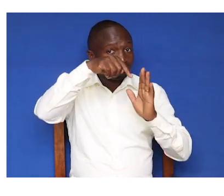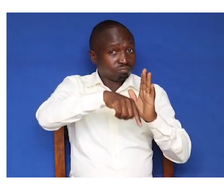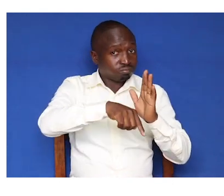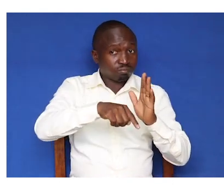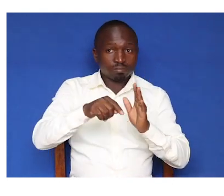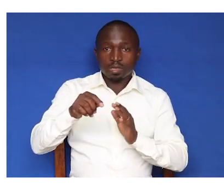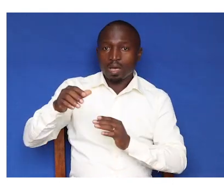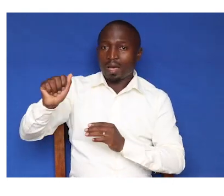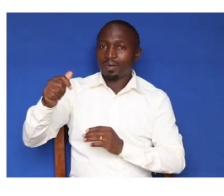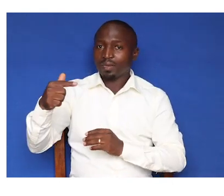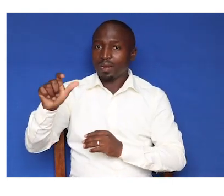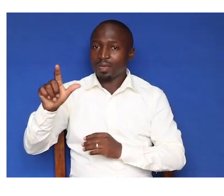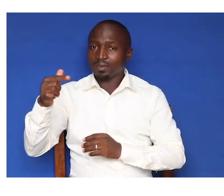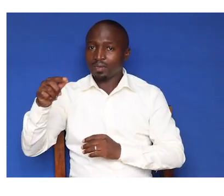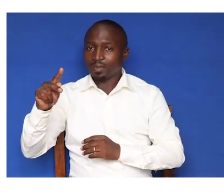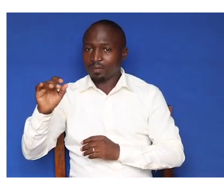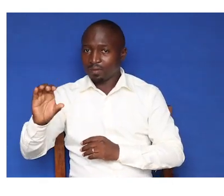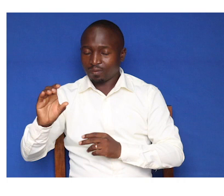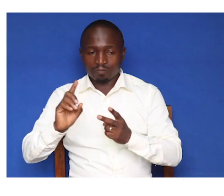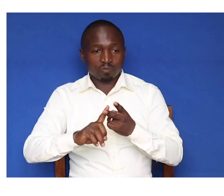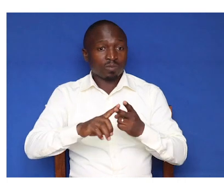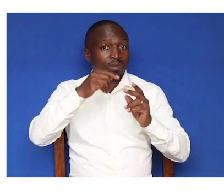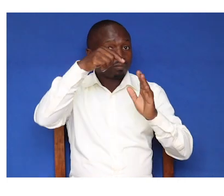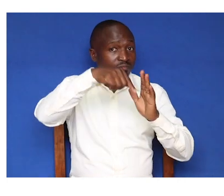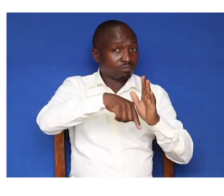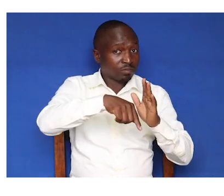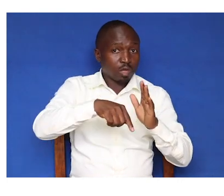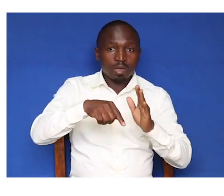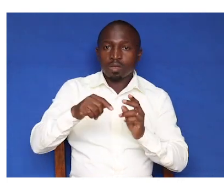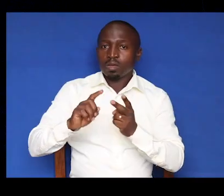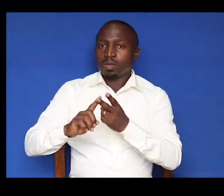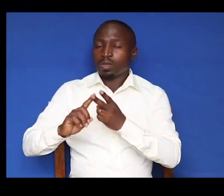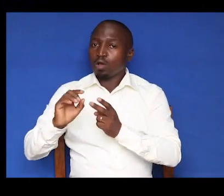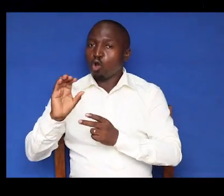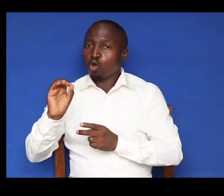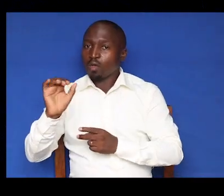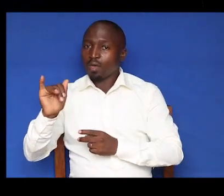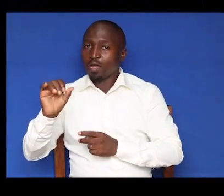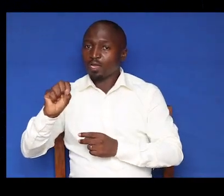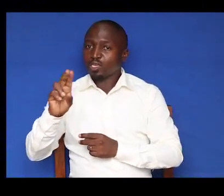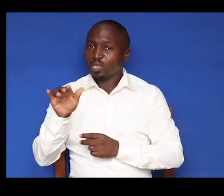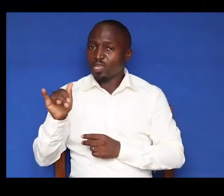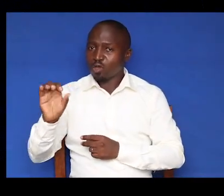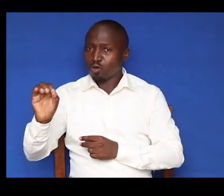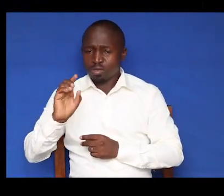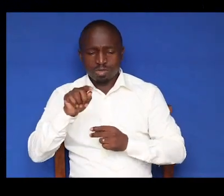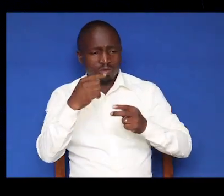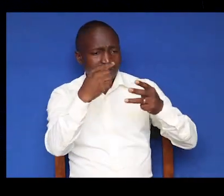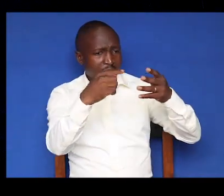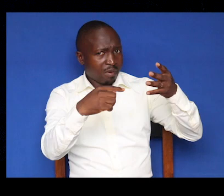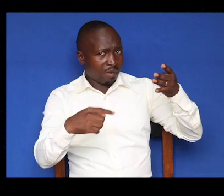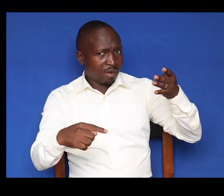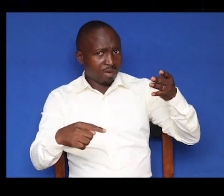Current, South Equatorial, and the Oceanic. Class,